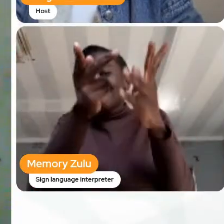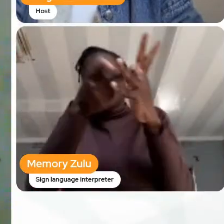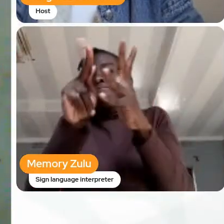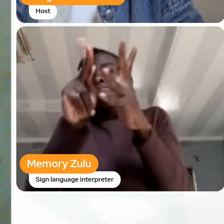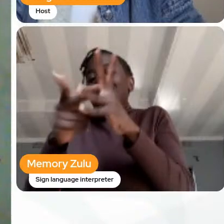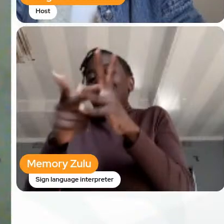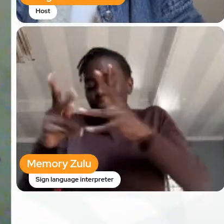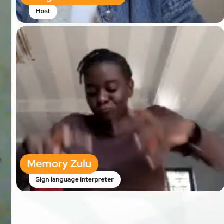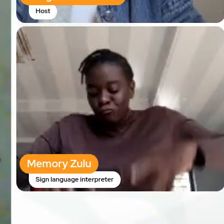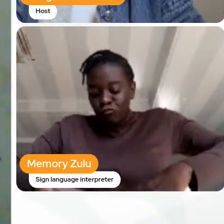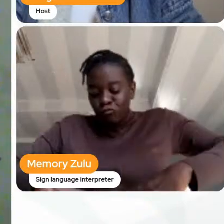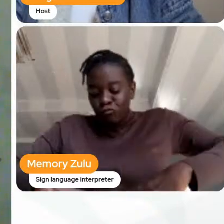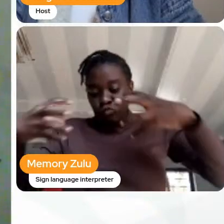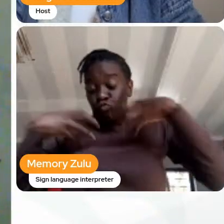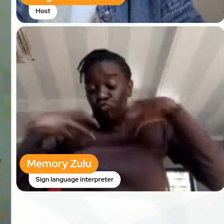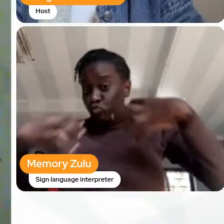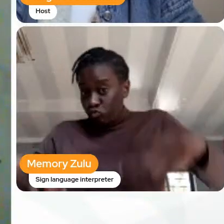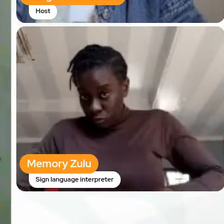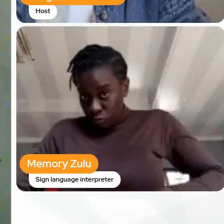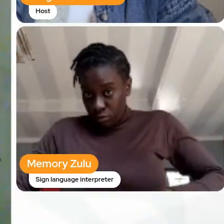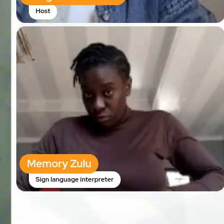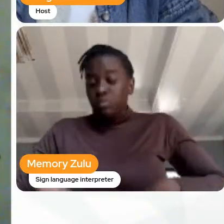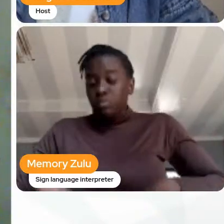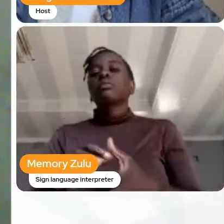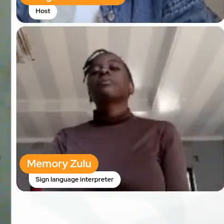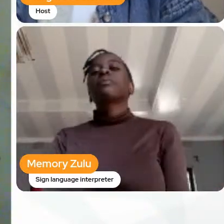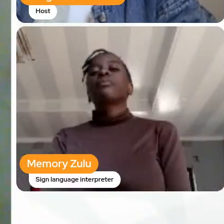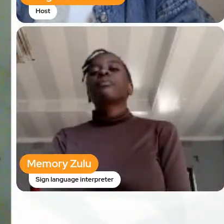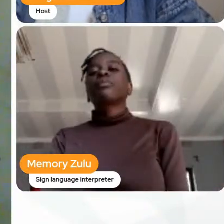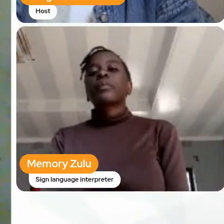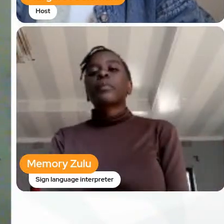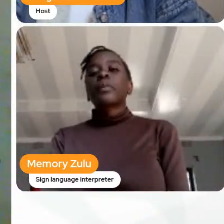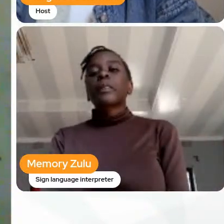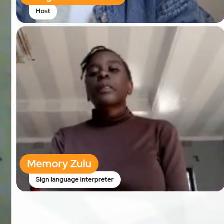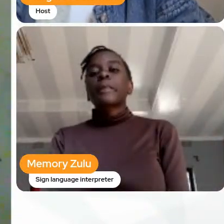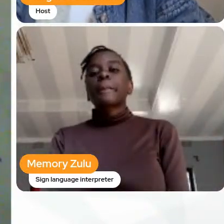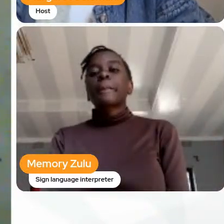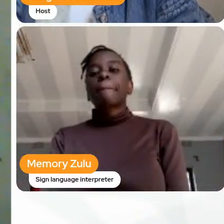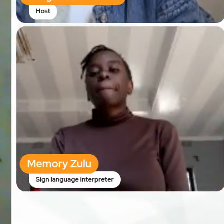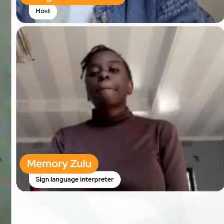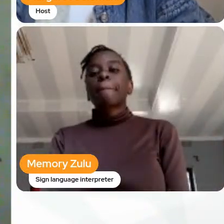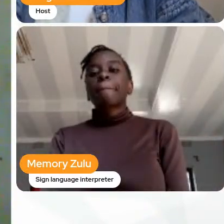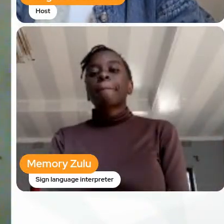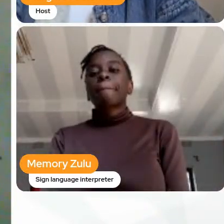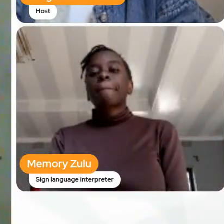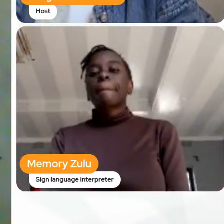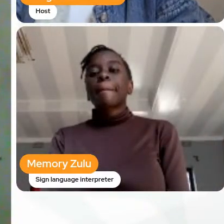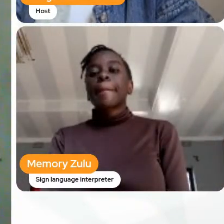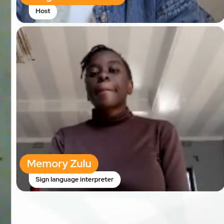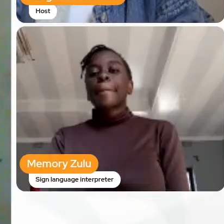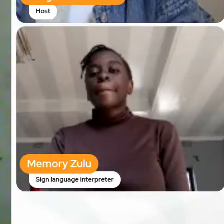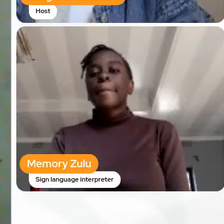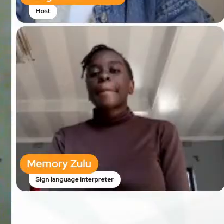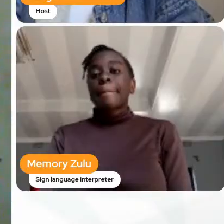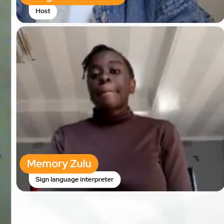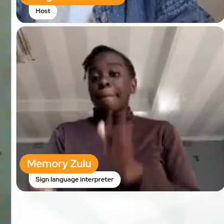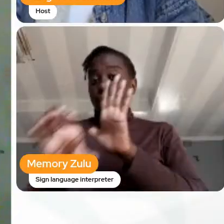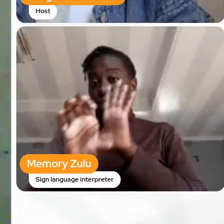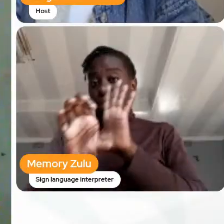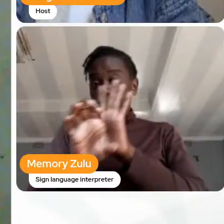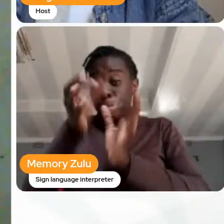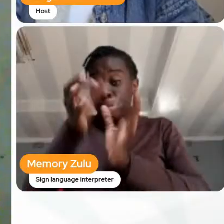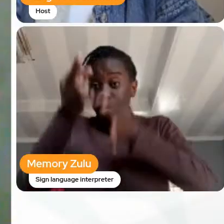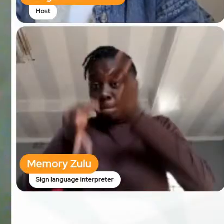their presentations will be almost the same as that of the urinary tract infection. So it's